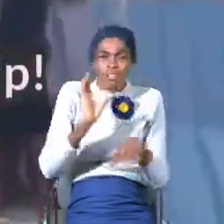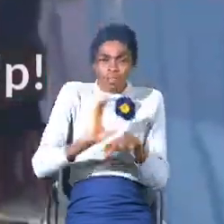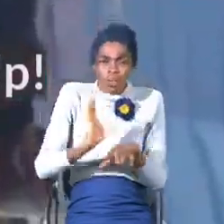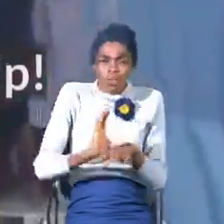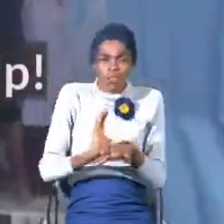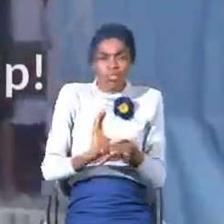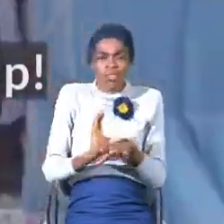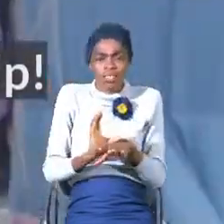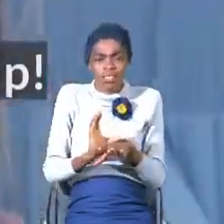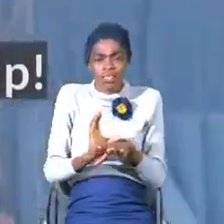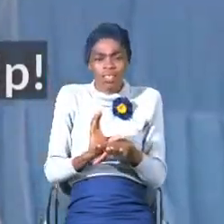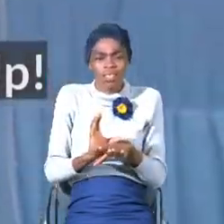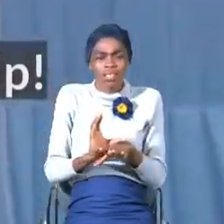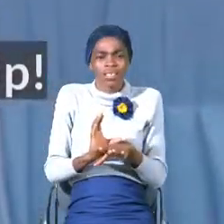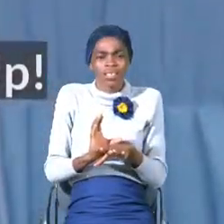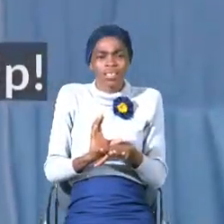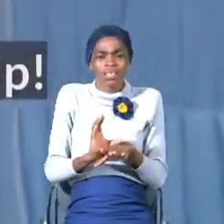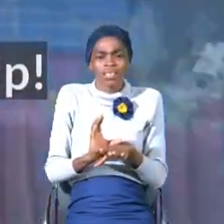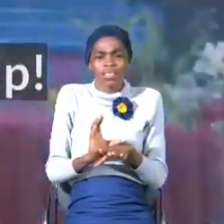Hey,